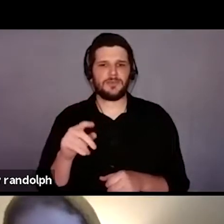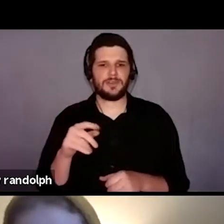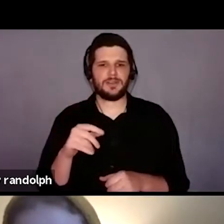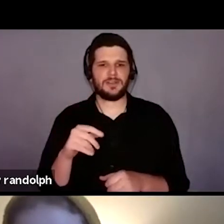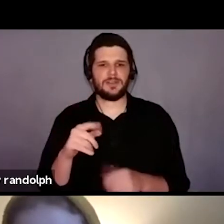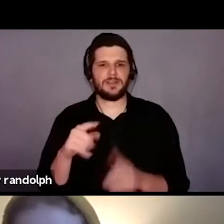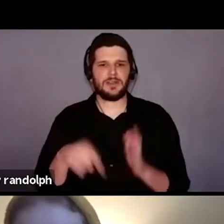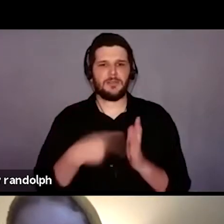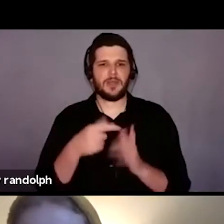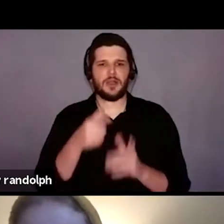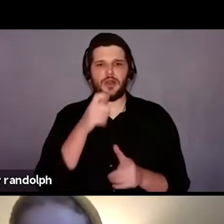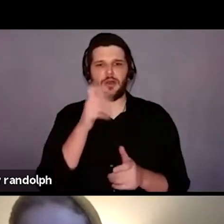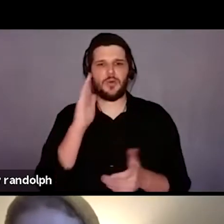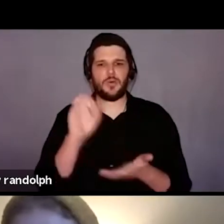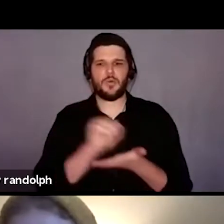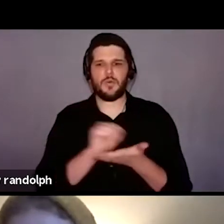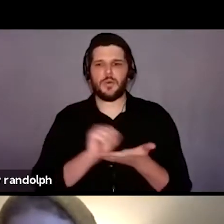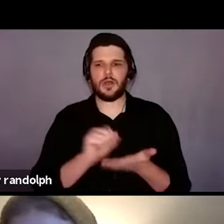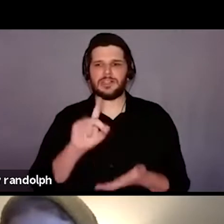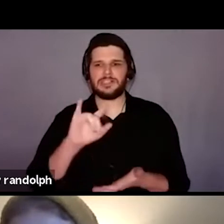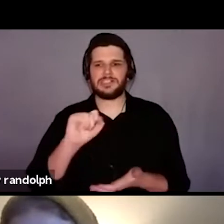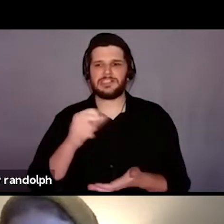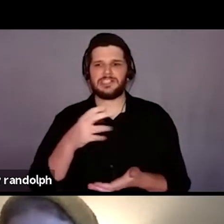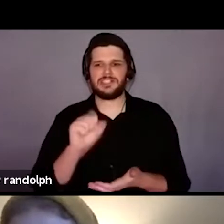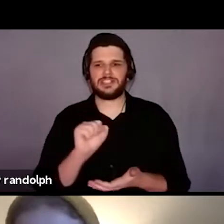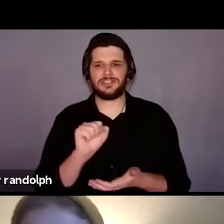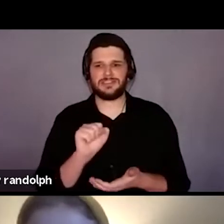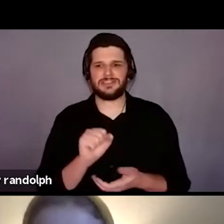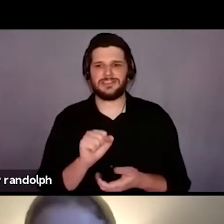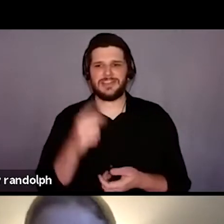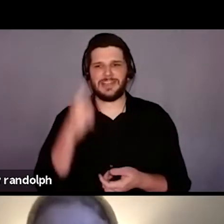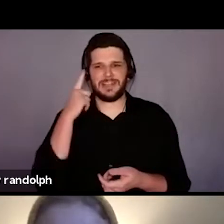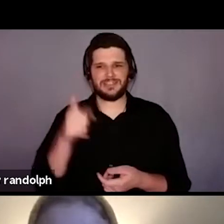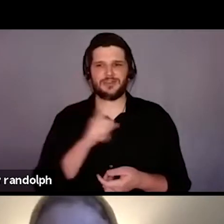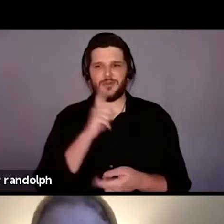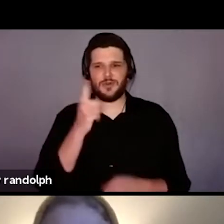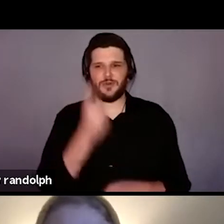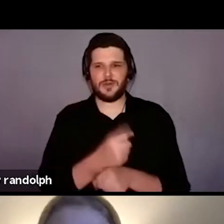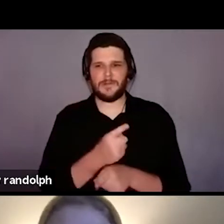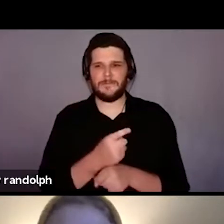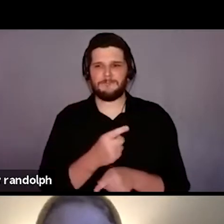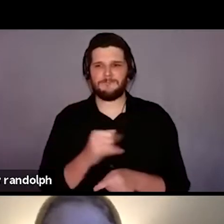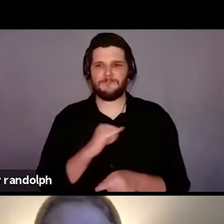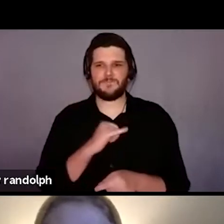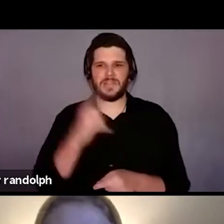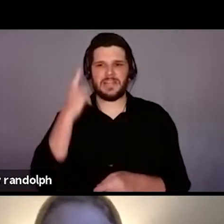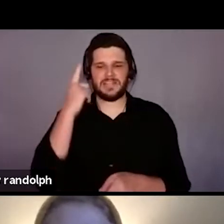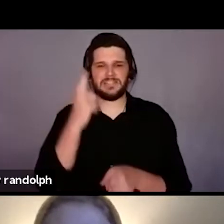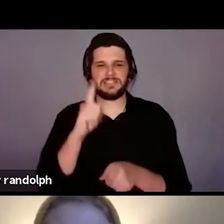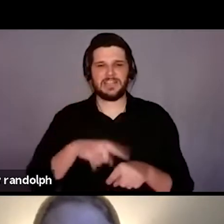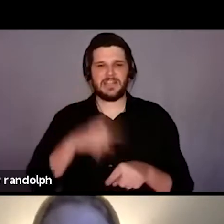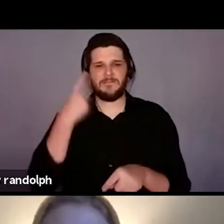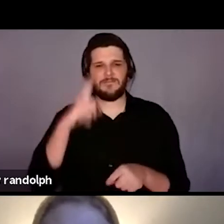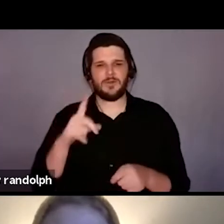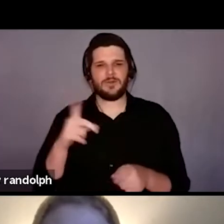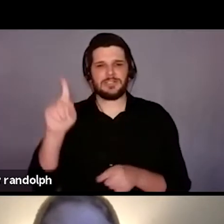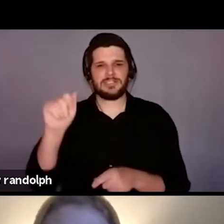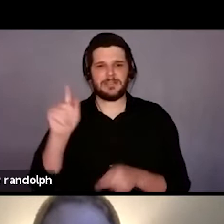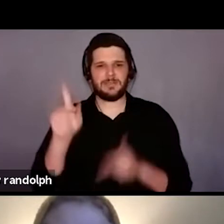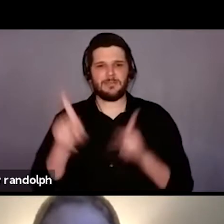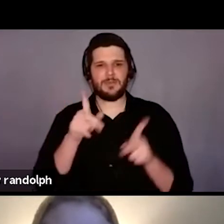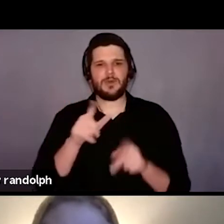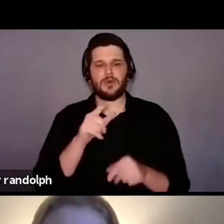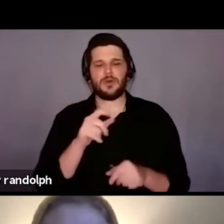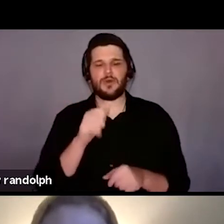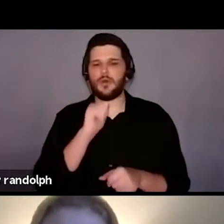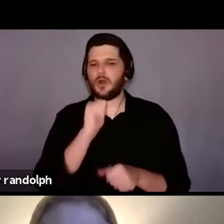About who's going to wash the dishes, and I think she's really right. It says, I think it's time for disabled people who aren't poor